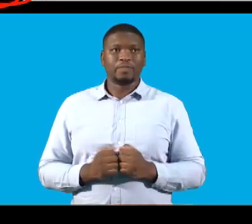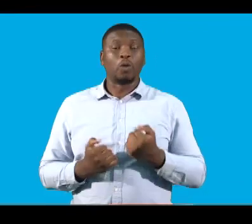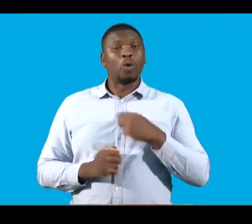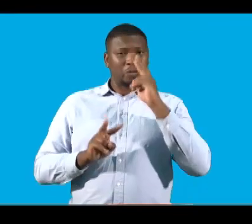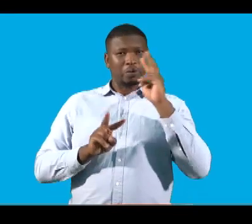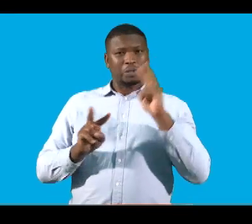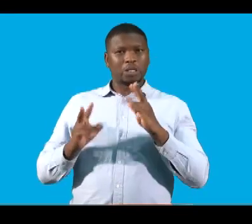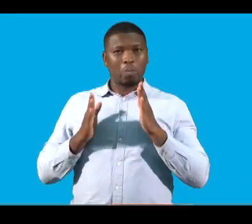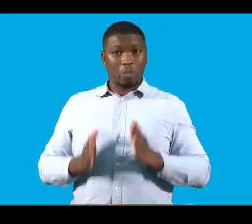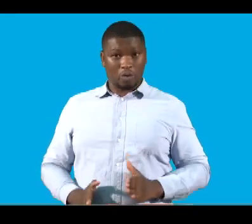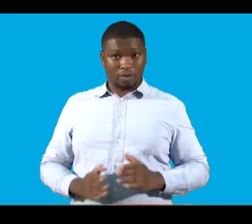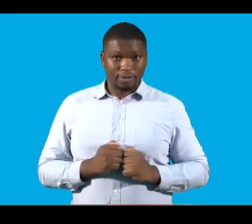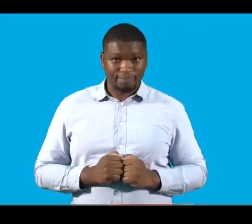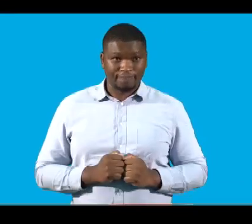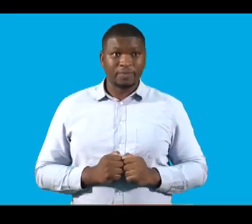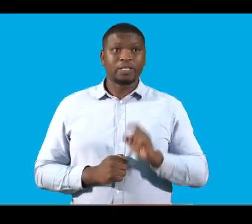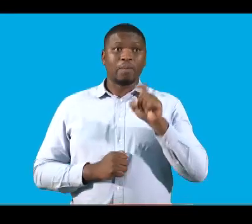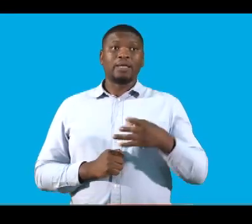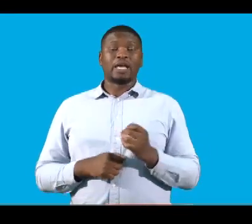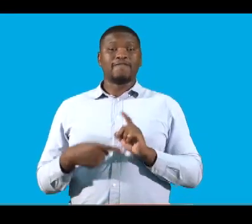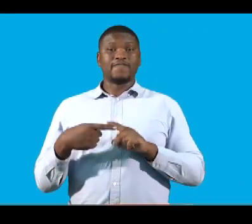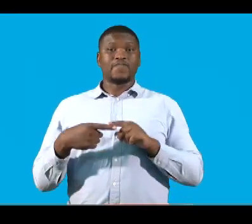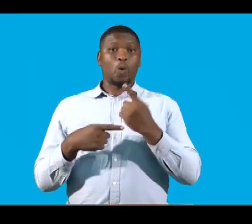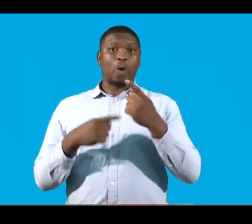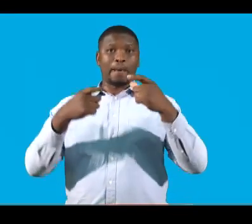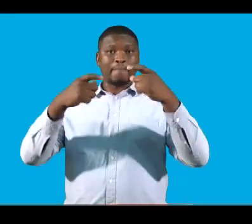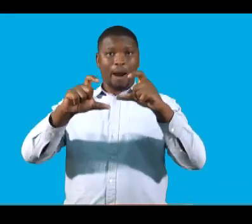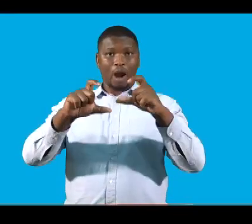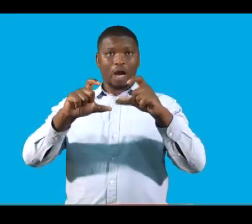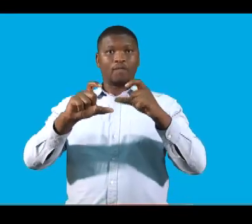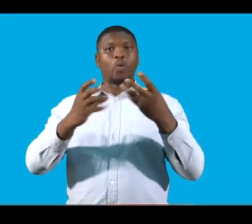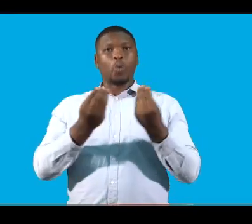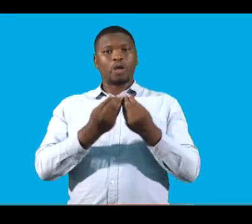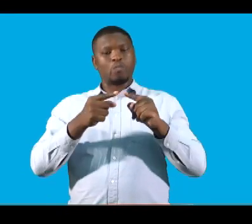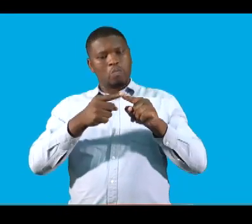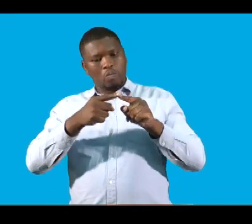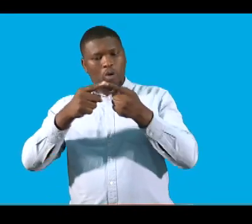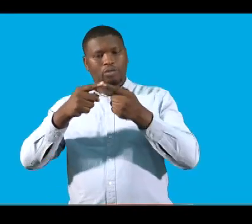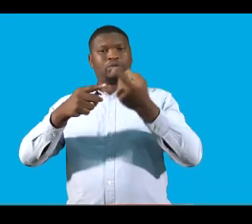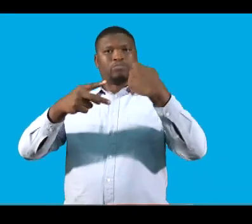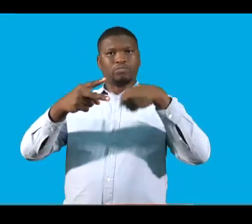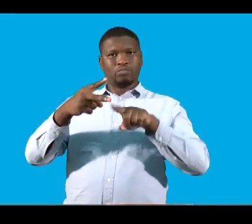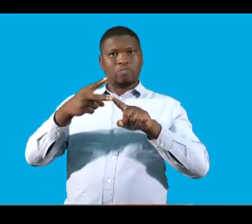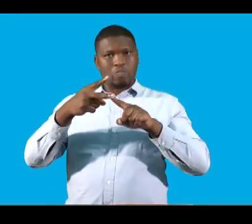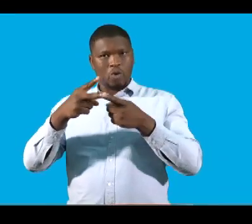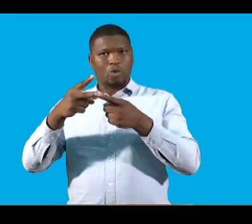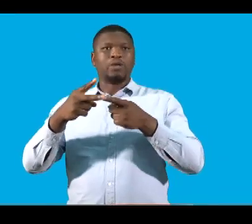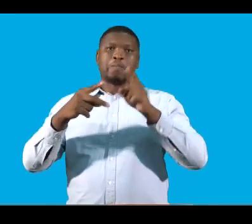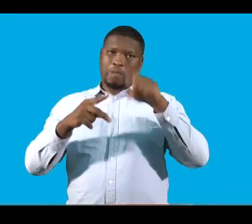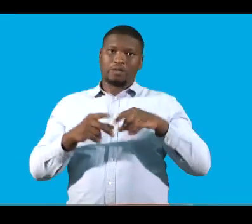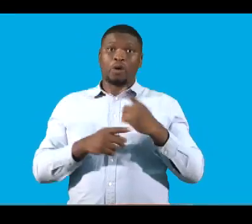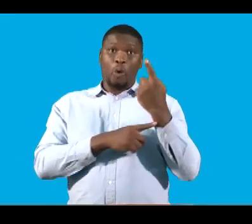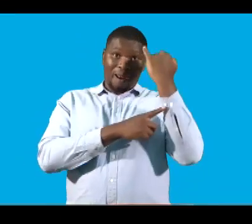essay. Now let's look at the body paragraph. You have to have one paragraph for each major